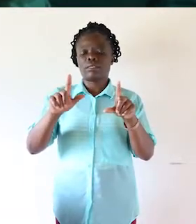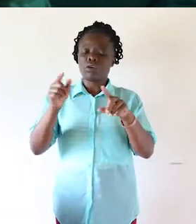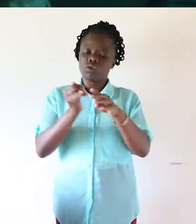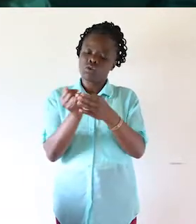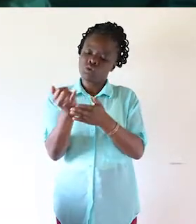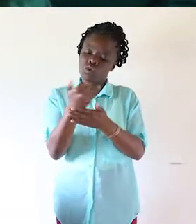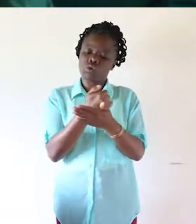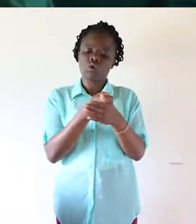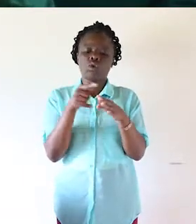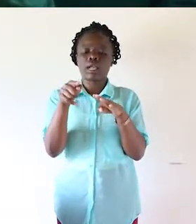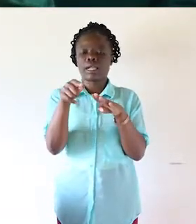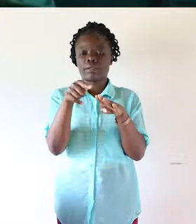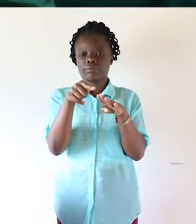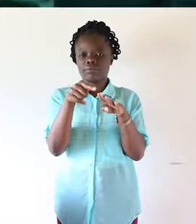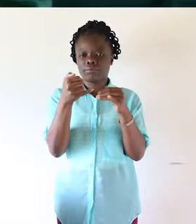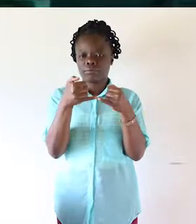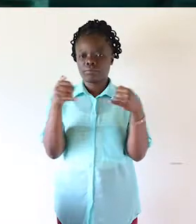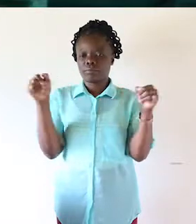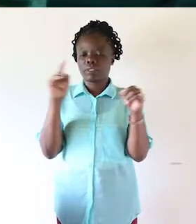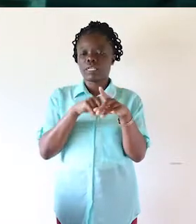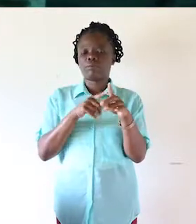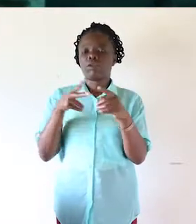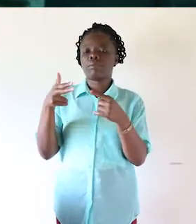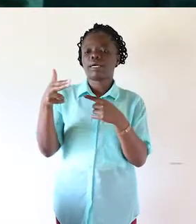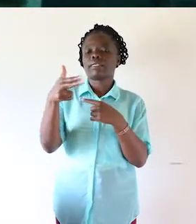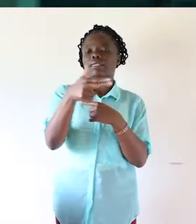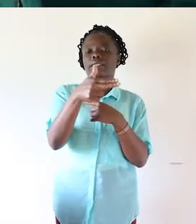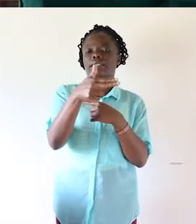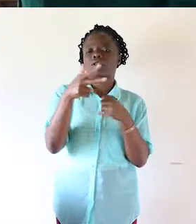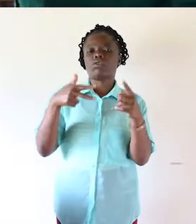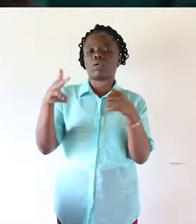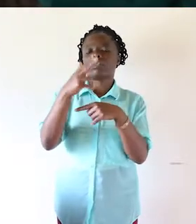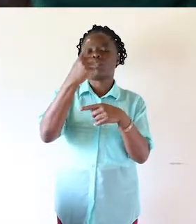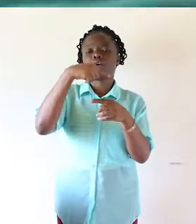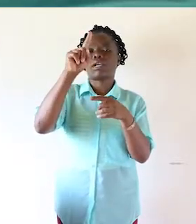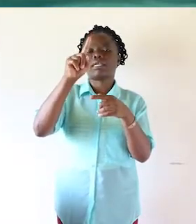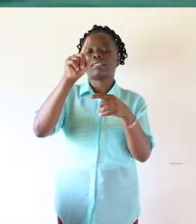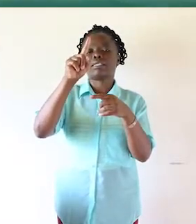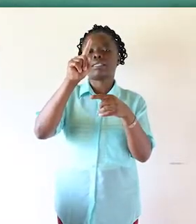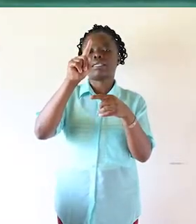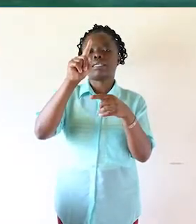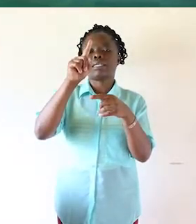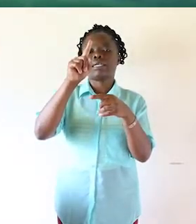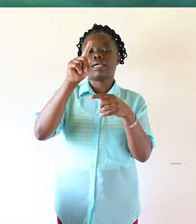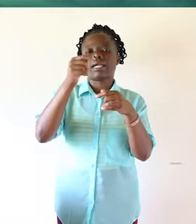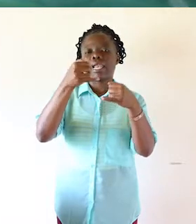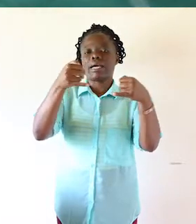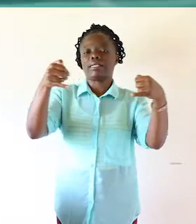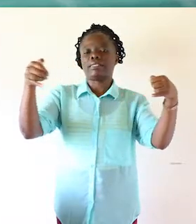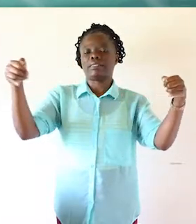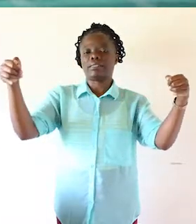allowance so that when you will be cutting, cut on a straight line.